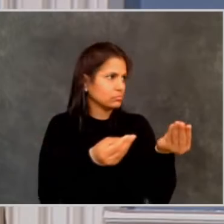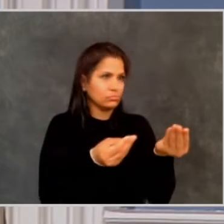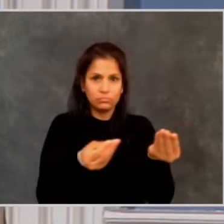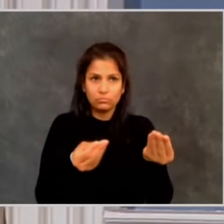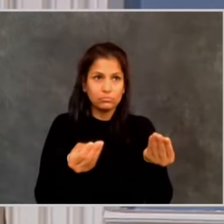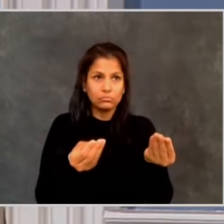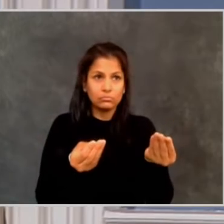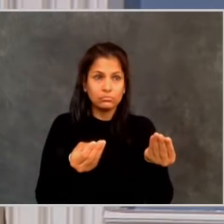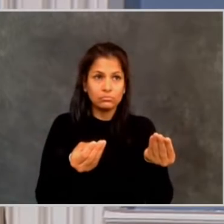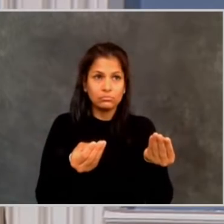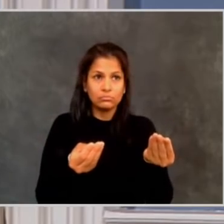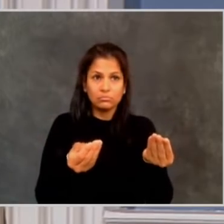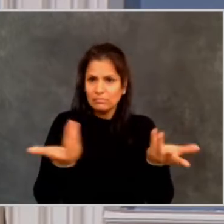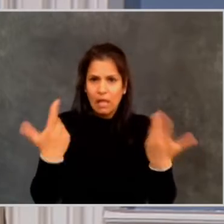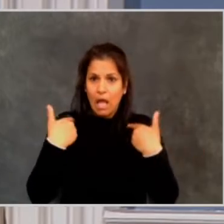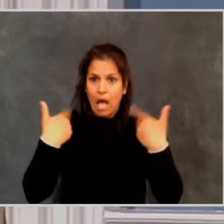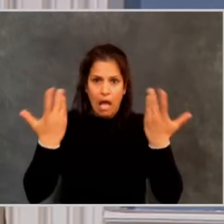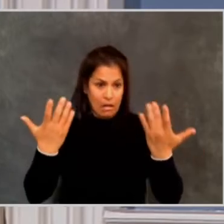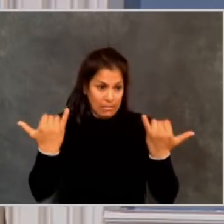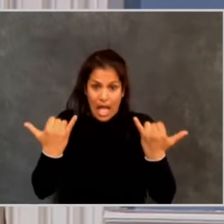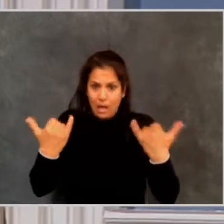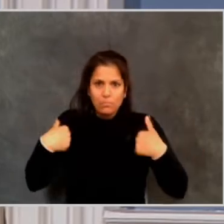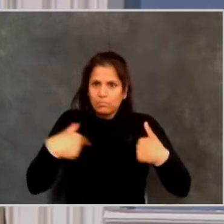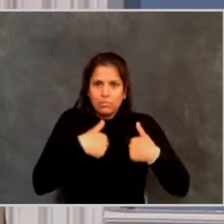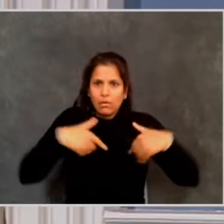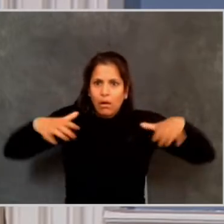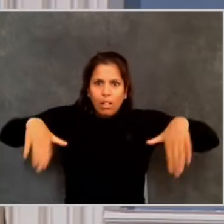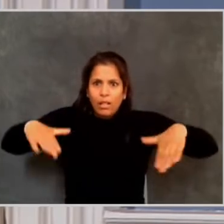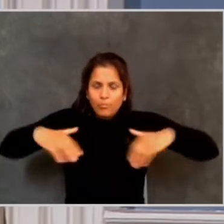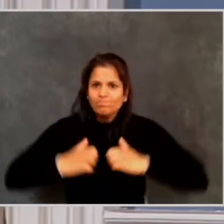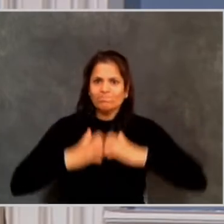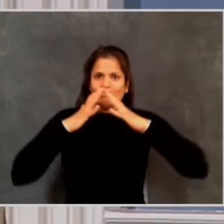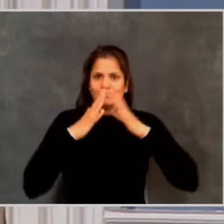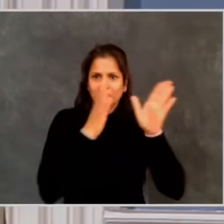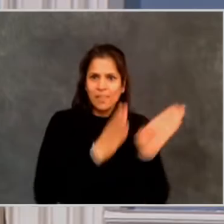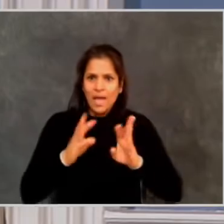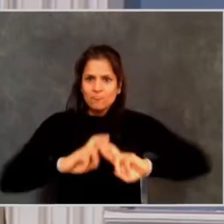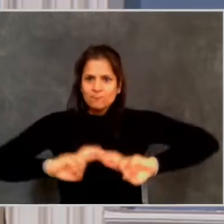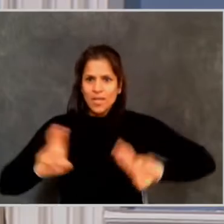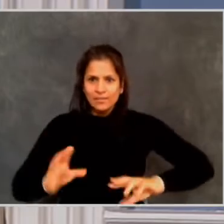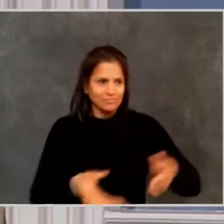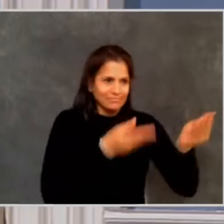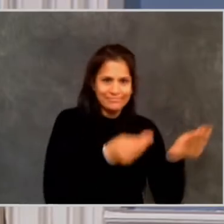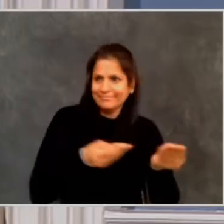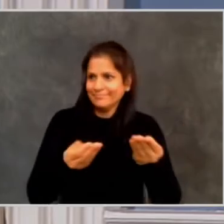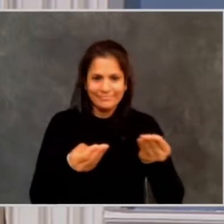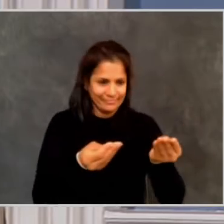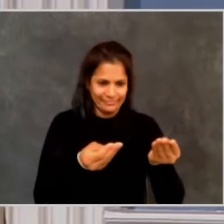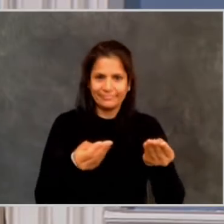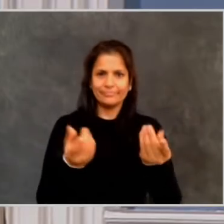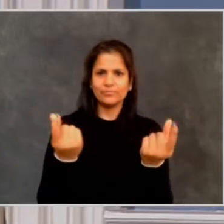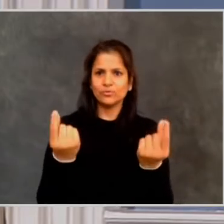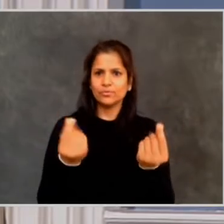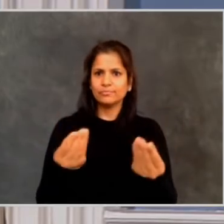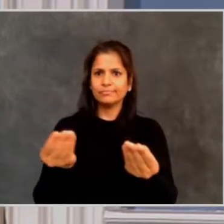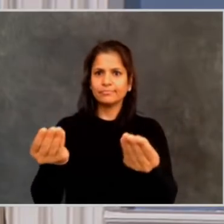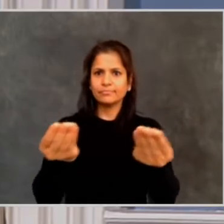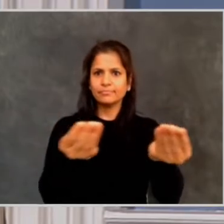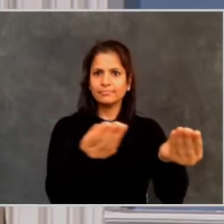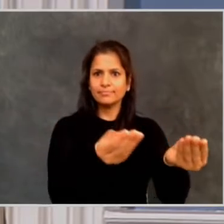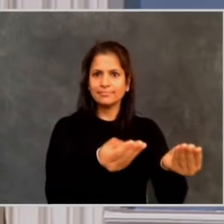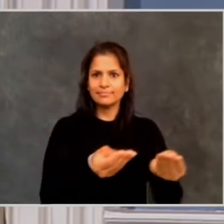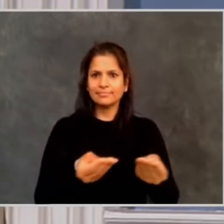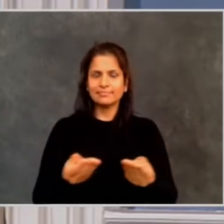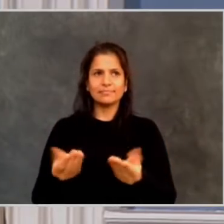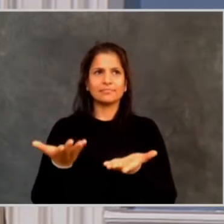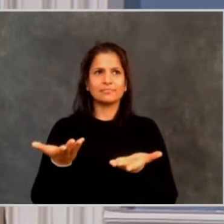to immunity. The concept of herd immunity is something that I think as a city we've become familiar with